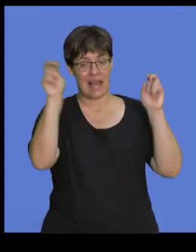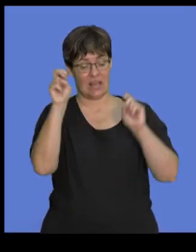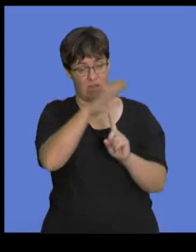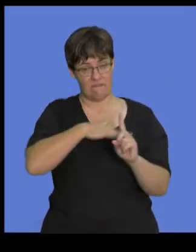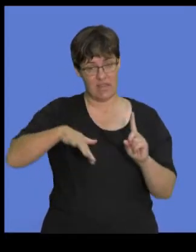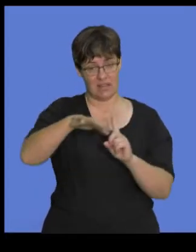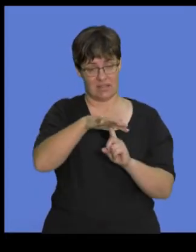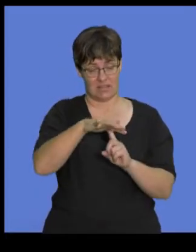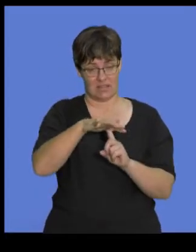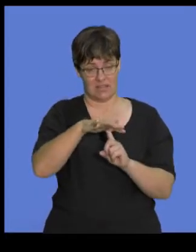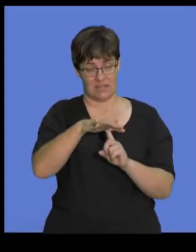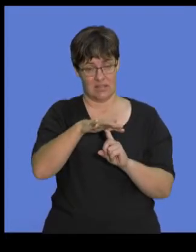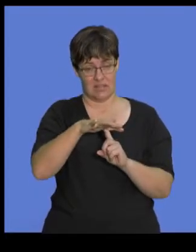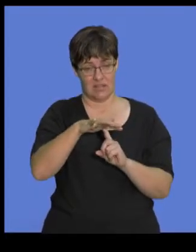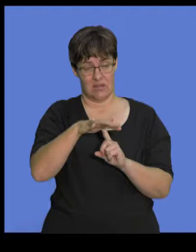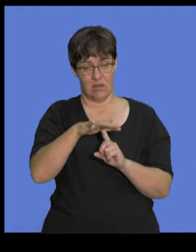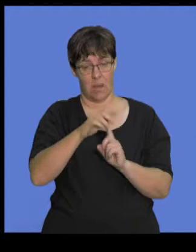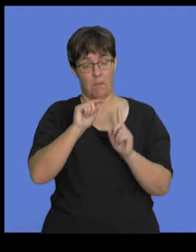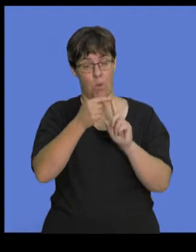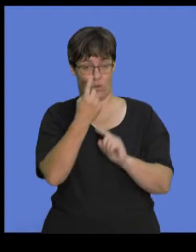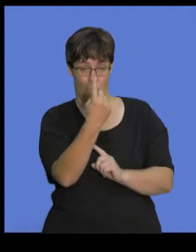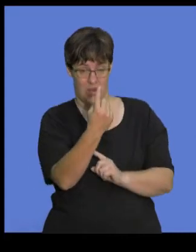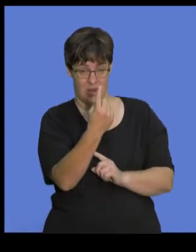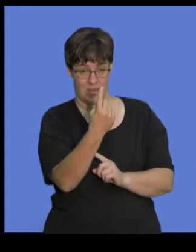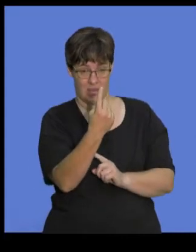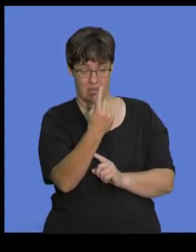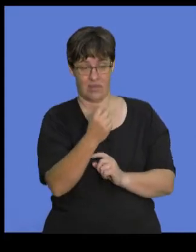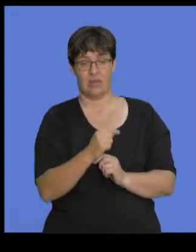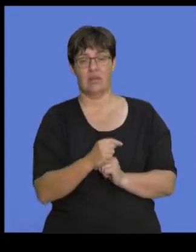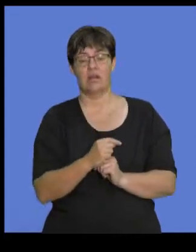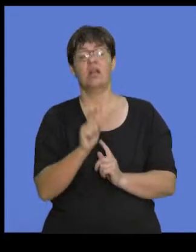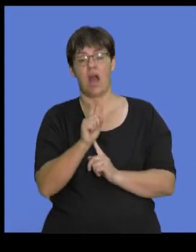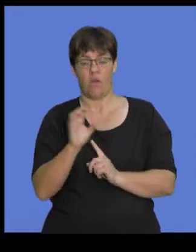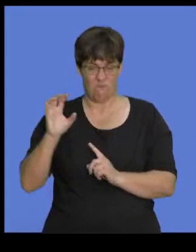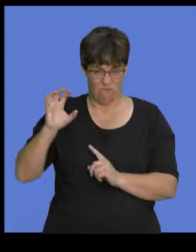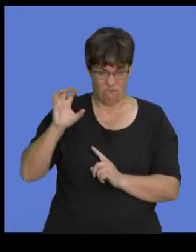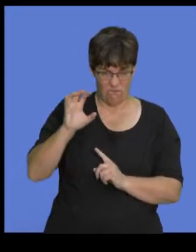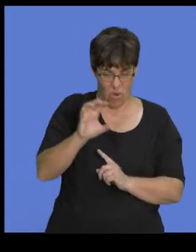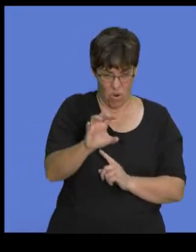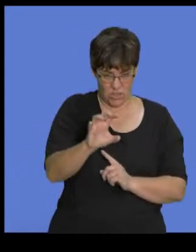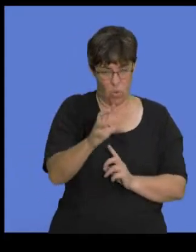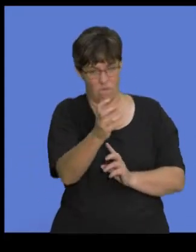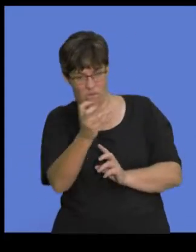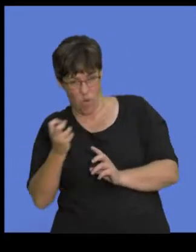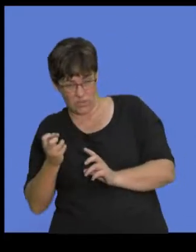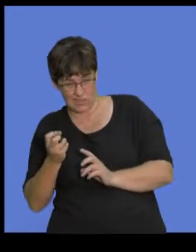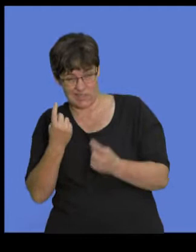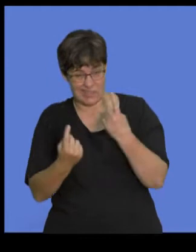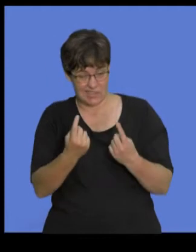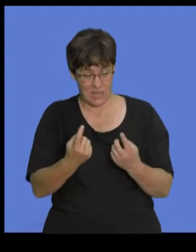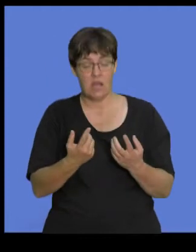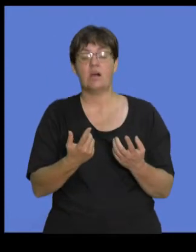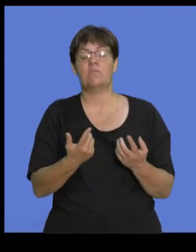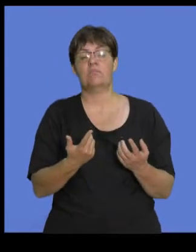field strength, or the electric field at point 1, is such that the force experience is, this means